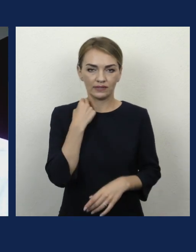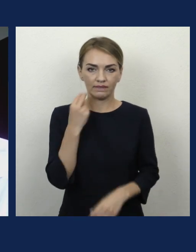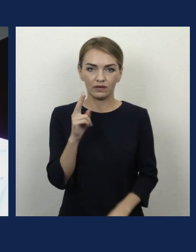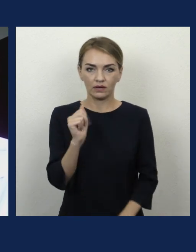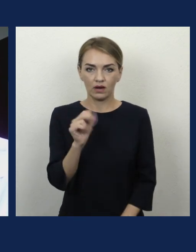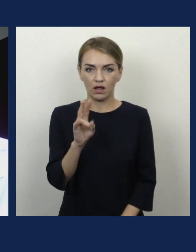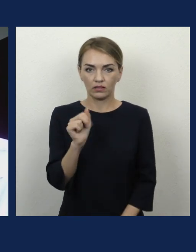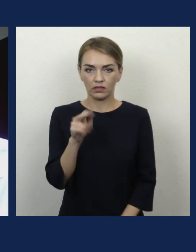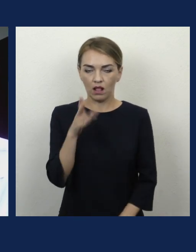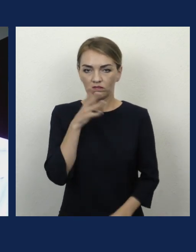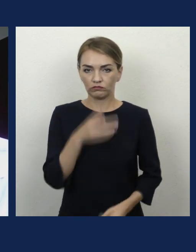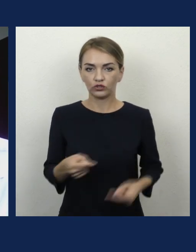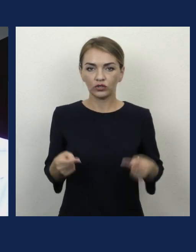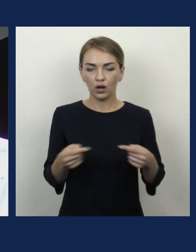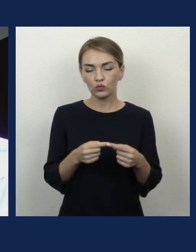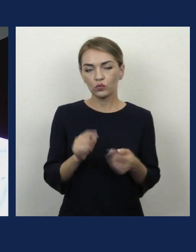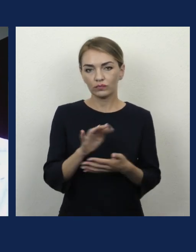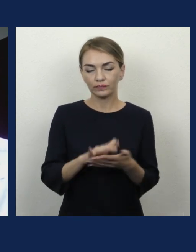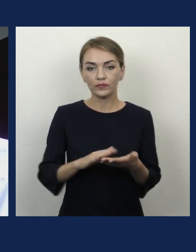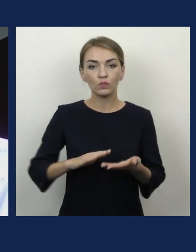correct way.